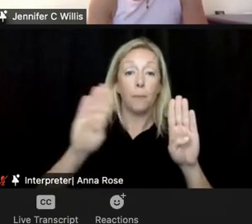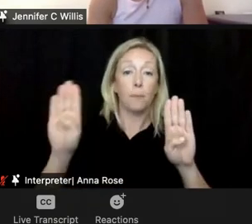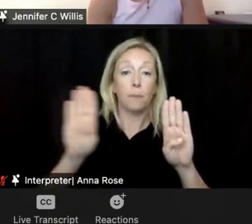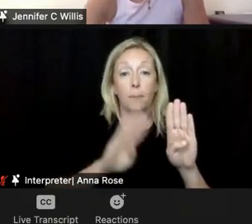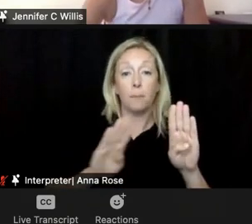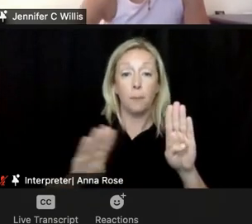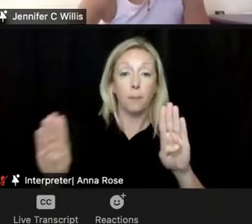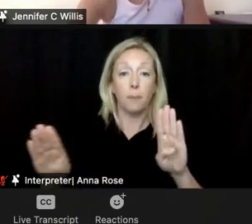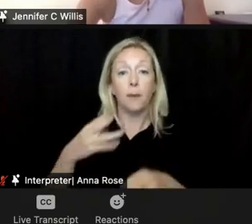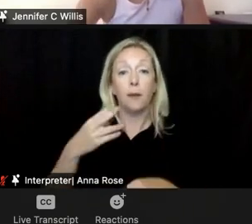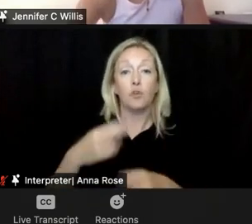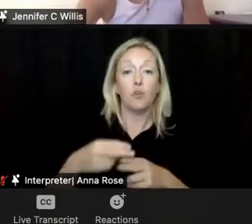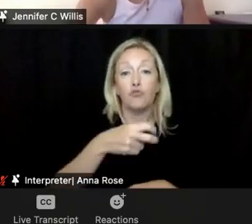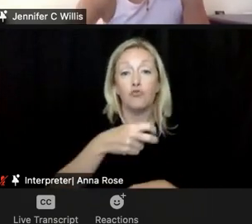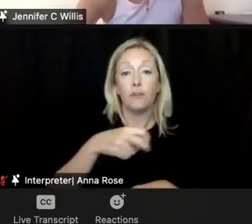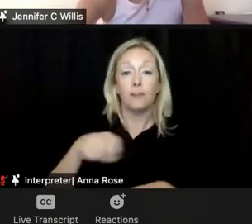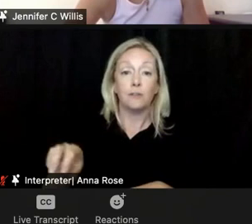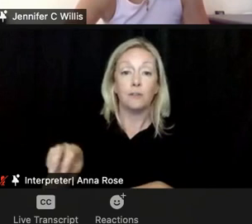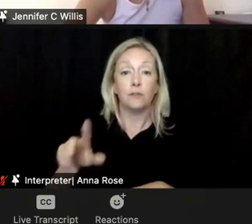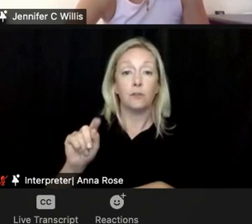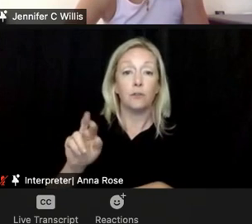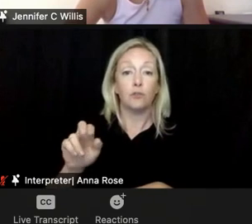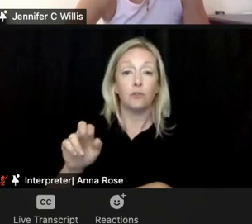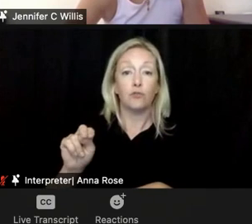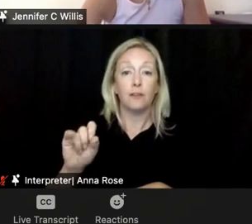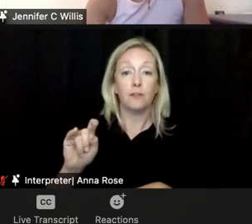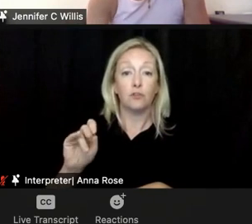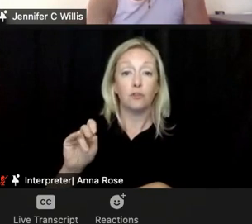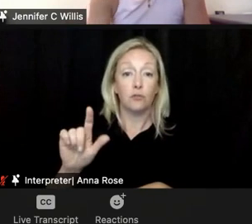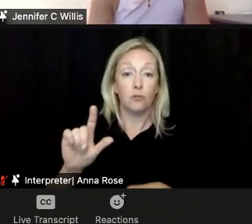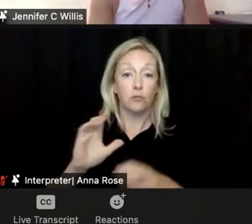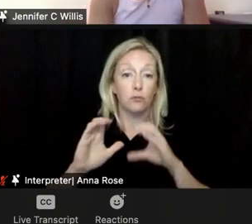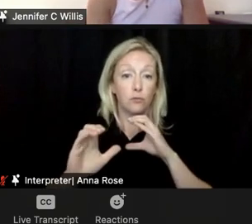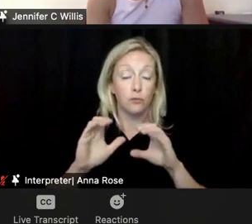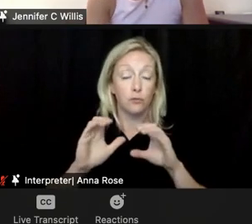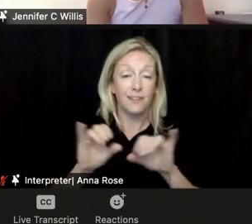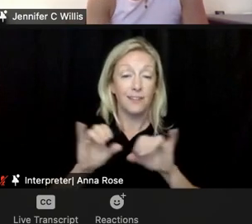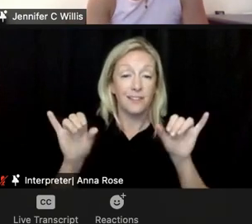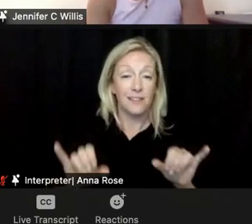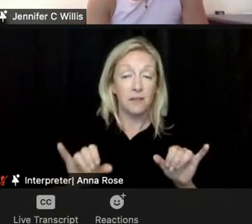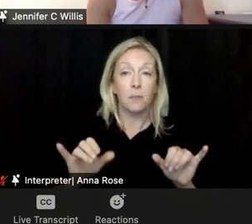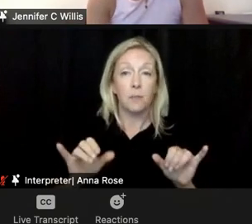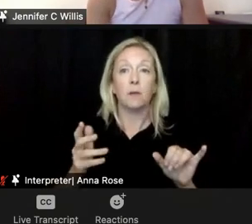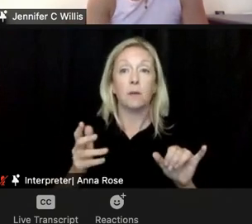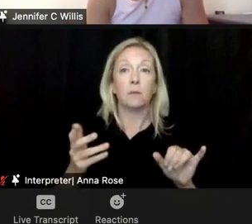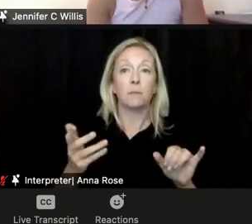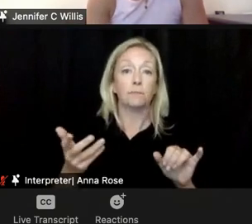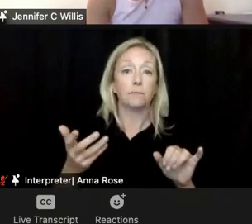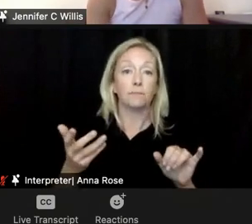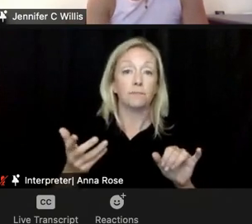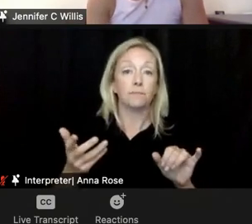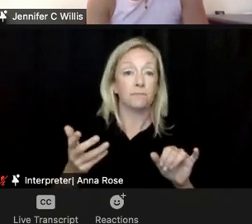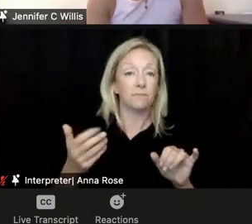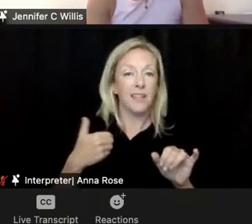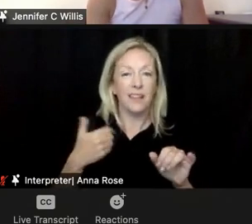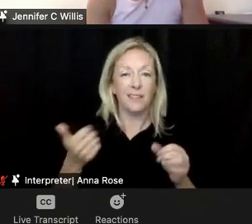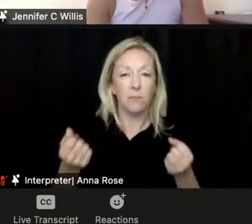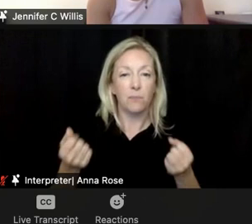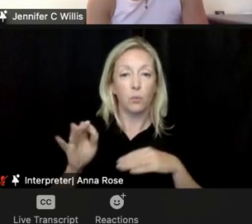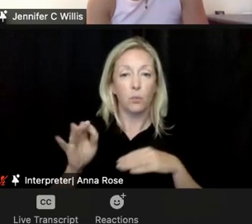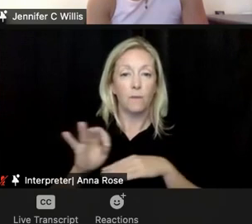a transitional communication system, which is more of like a variety of functions of a communication